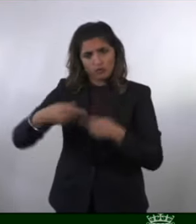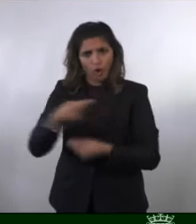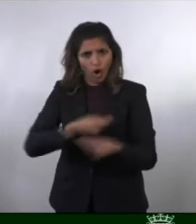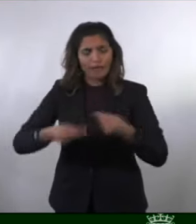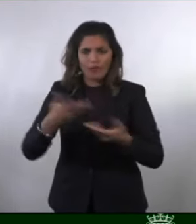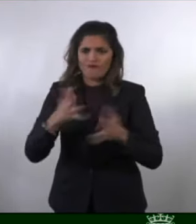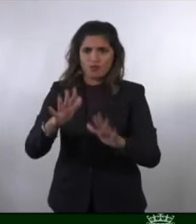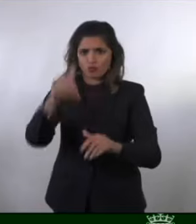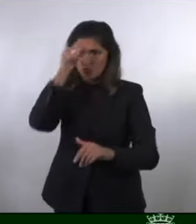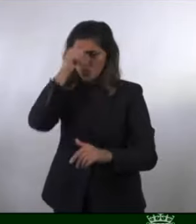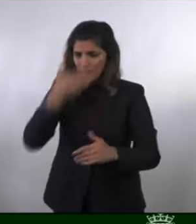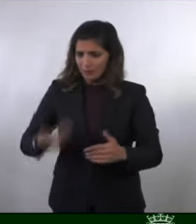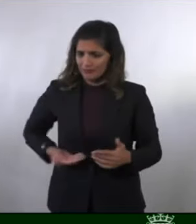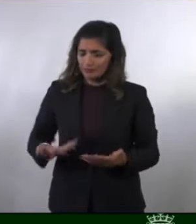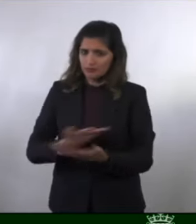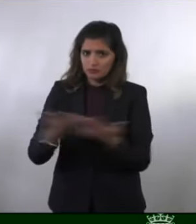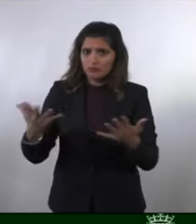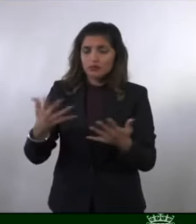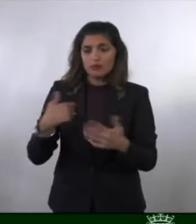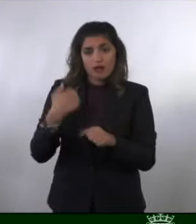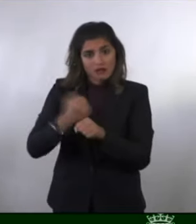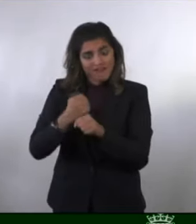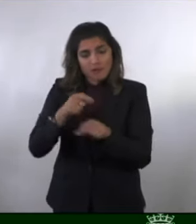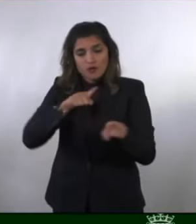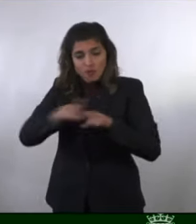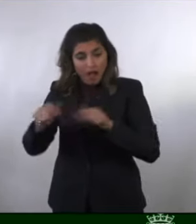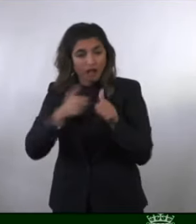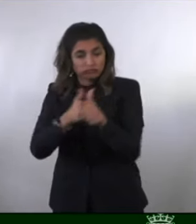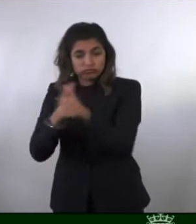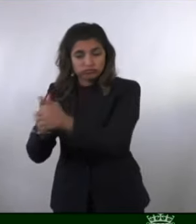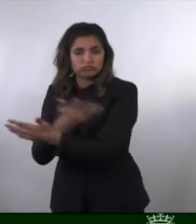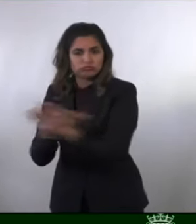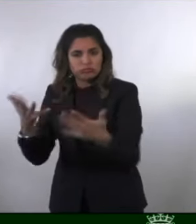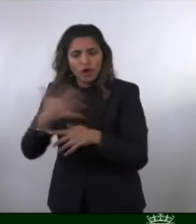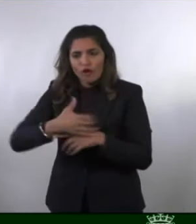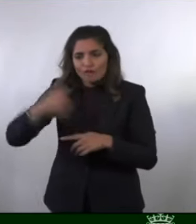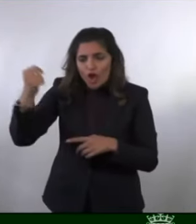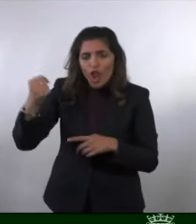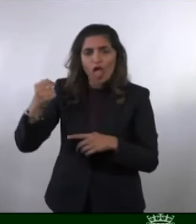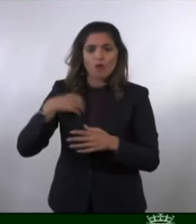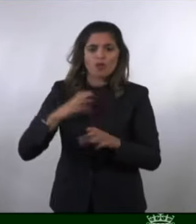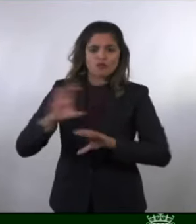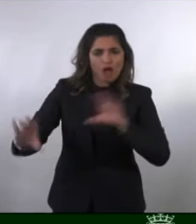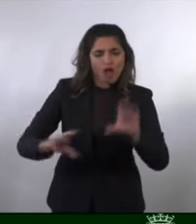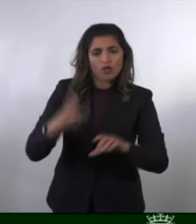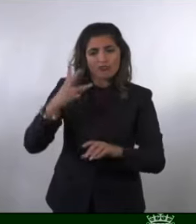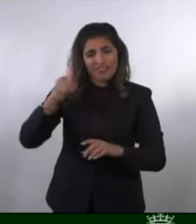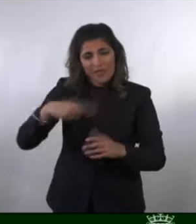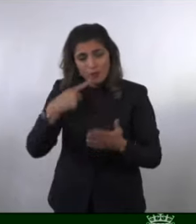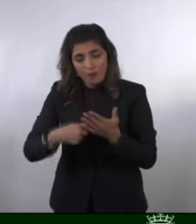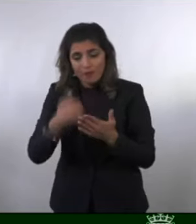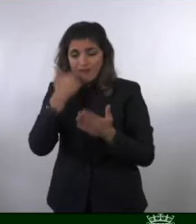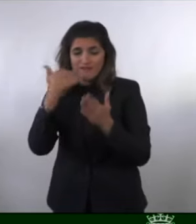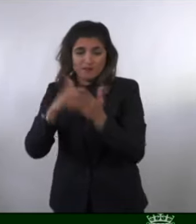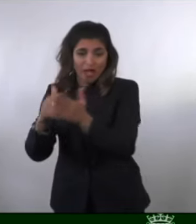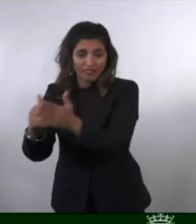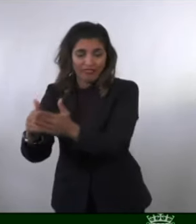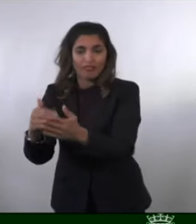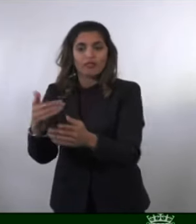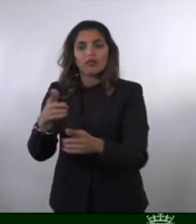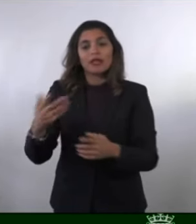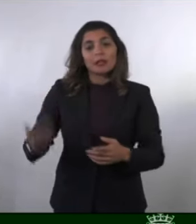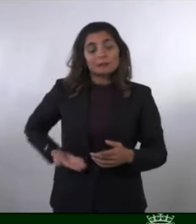to keep businesses going. The furlough system, the grants of £3,000 per month for businesses forced to